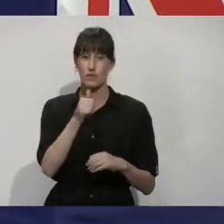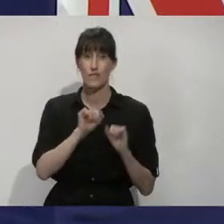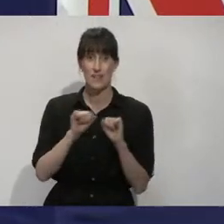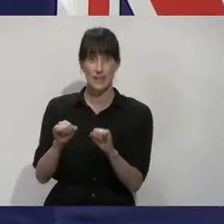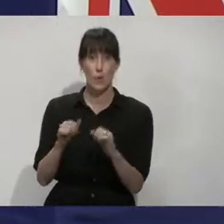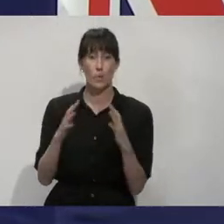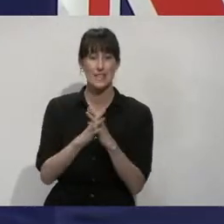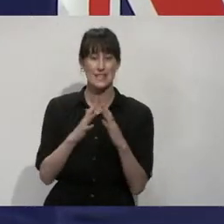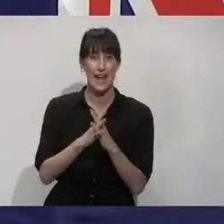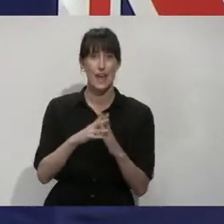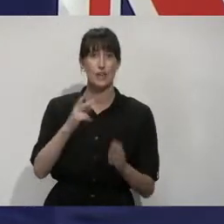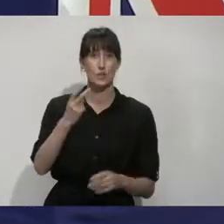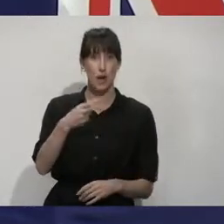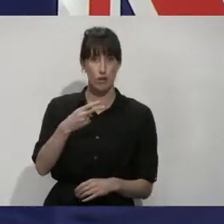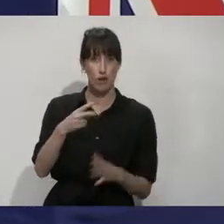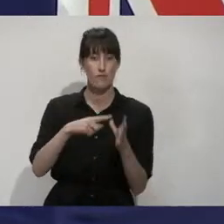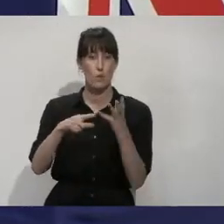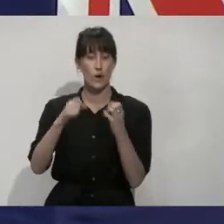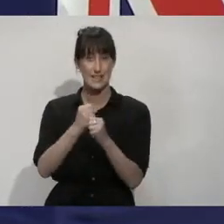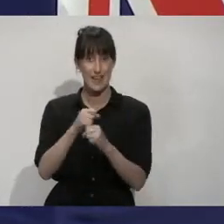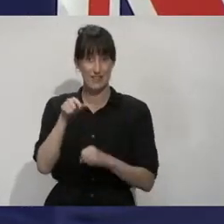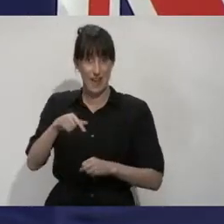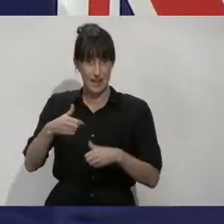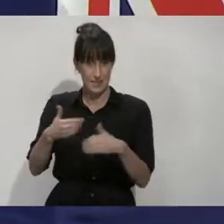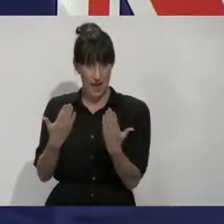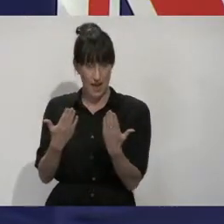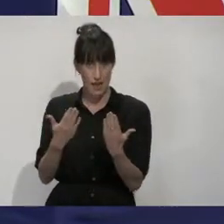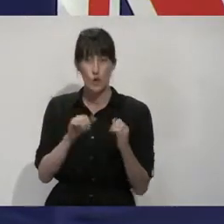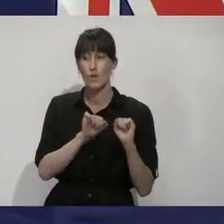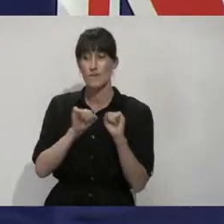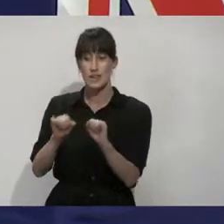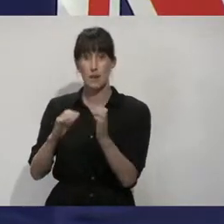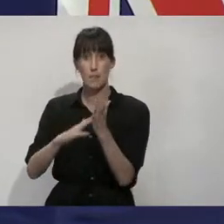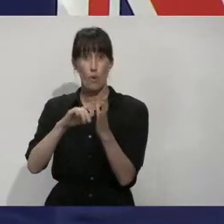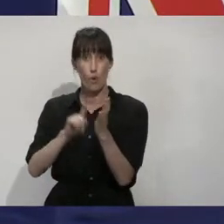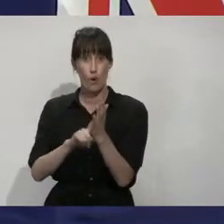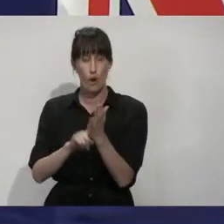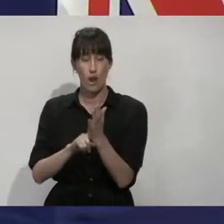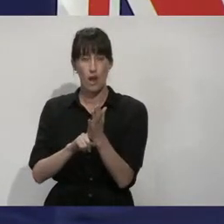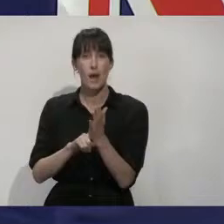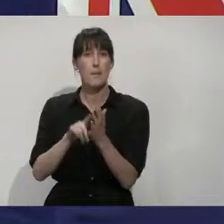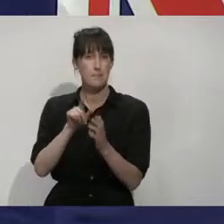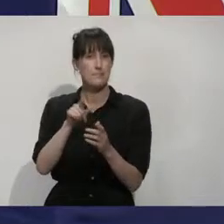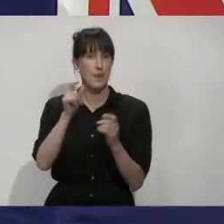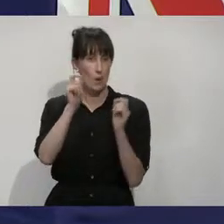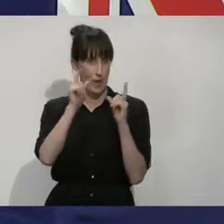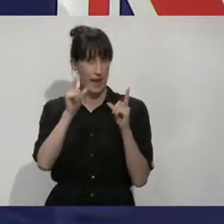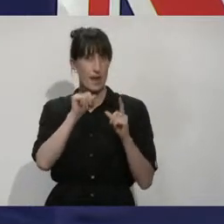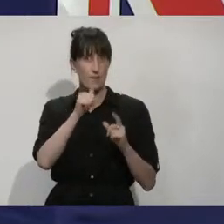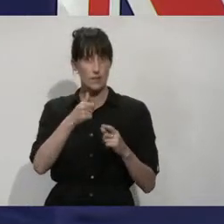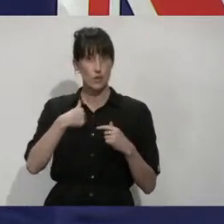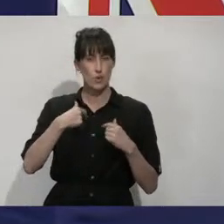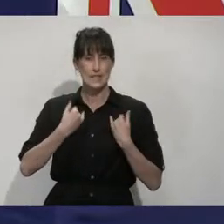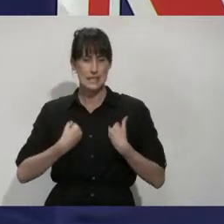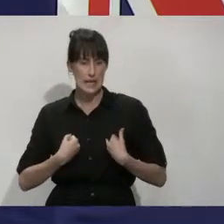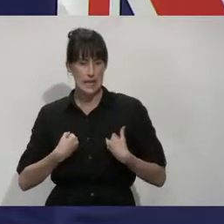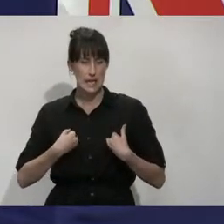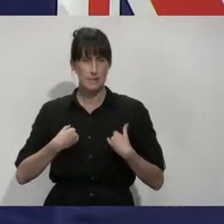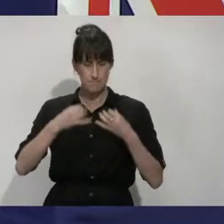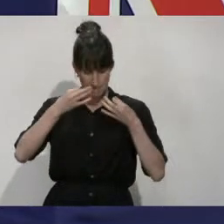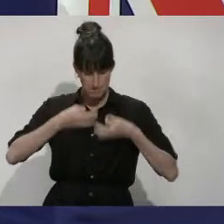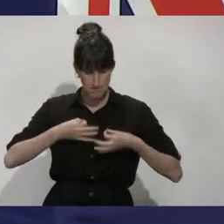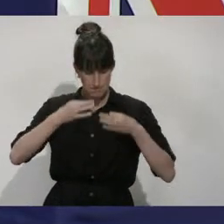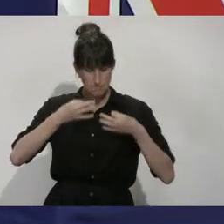of Wednesday, 12th of August, should be alert to symptoms and contact their GP or health line should they become symptomatic or have health